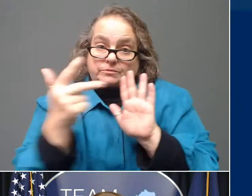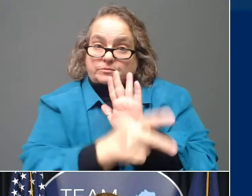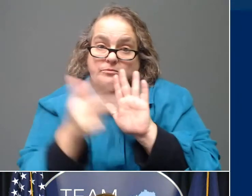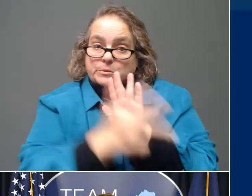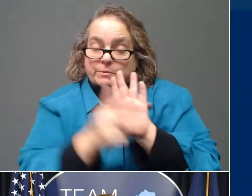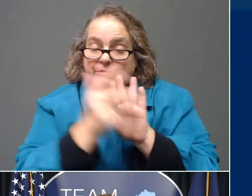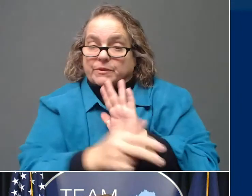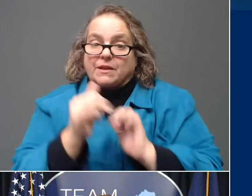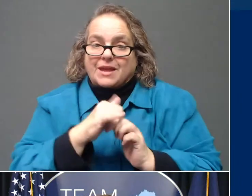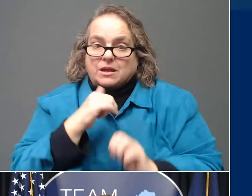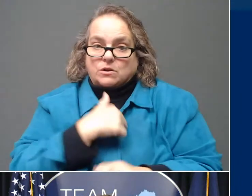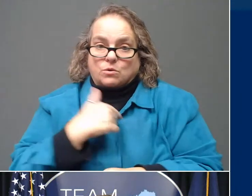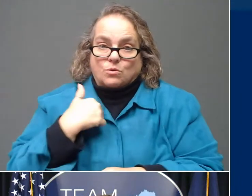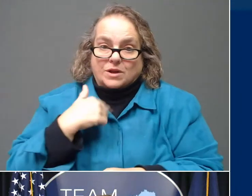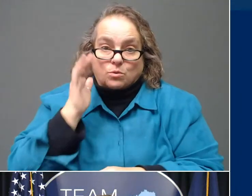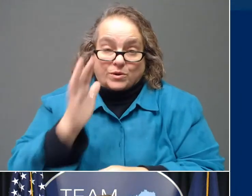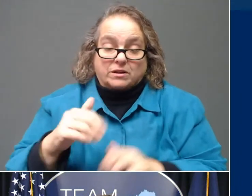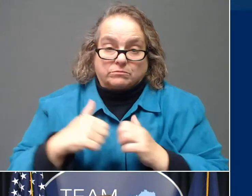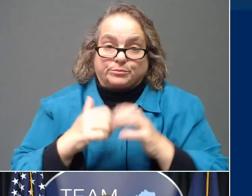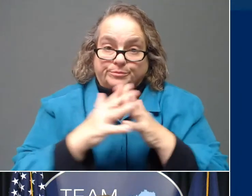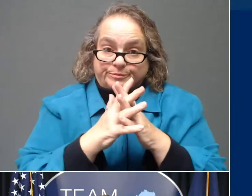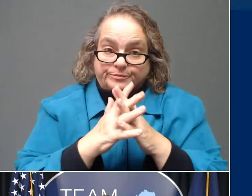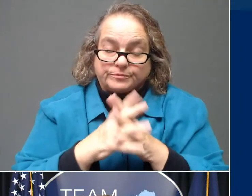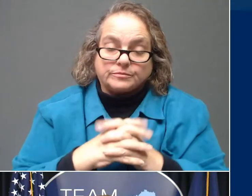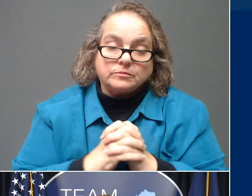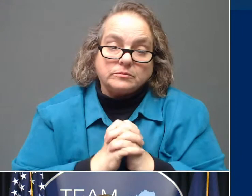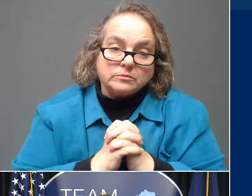are standing up.